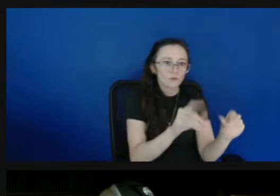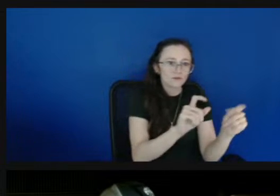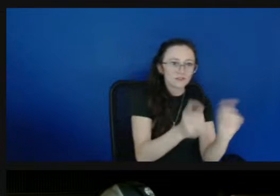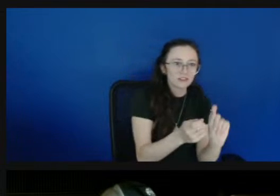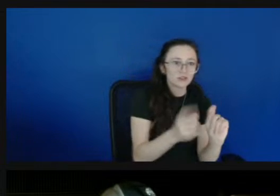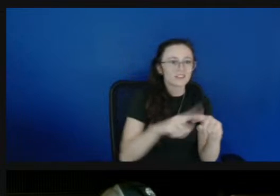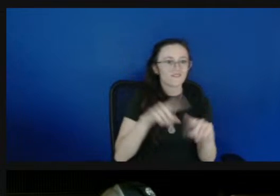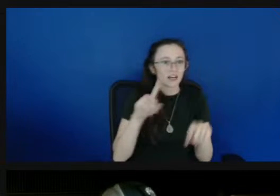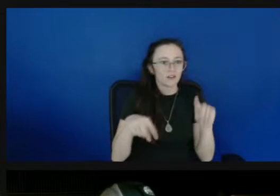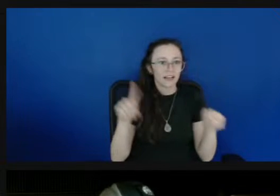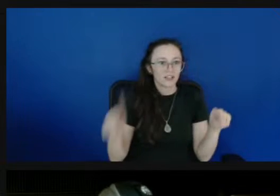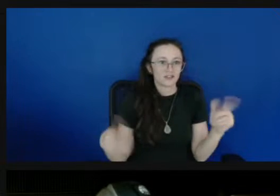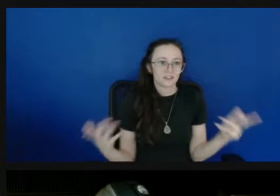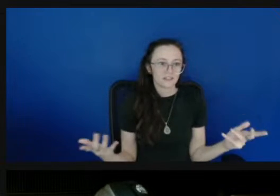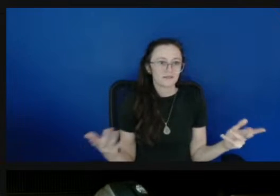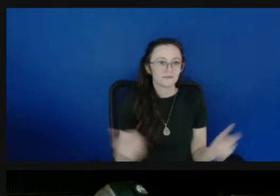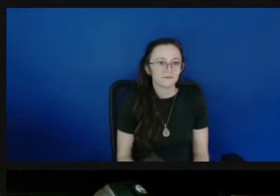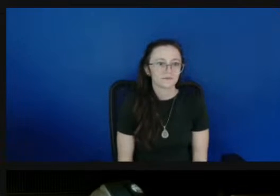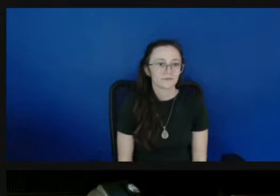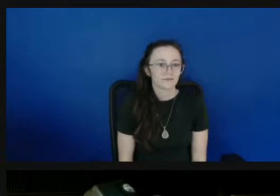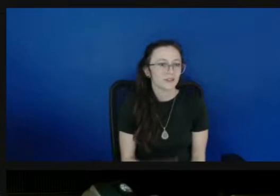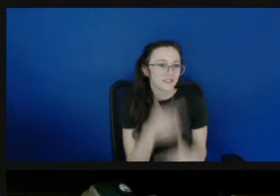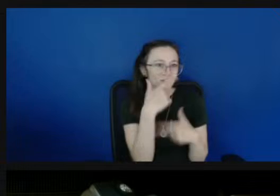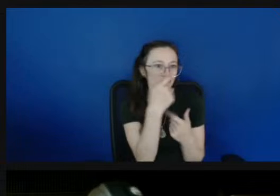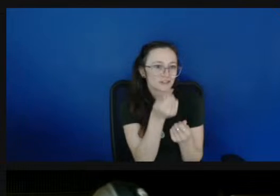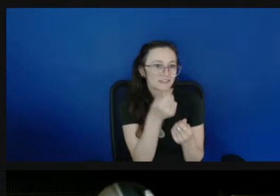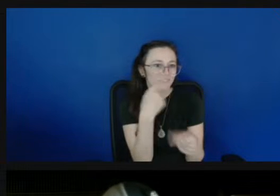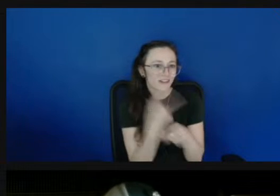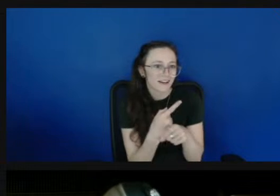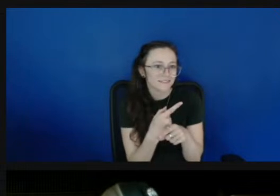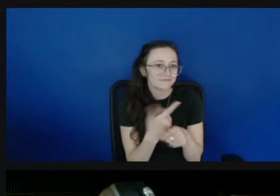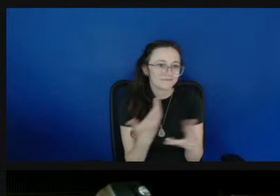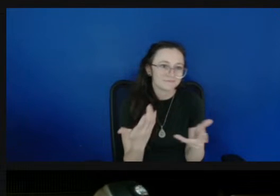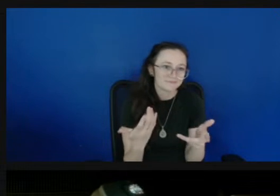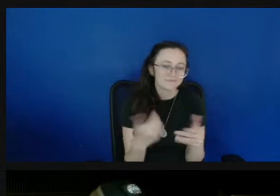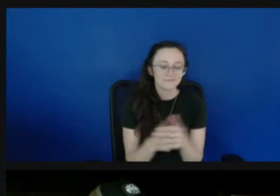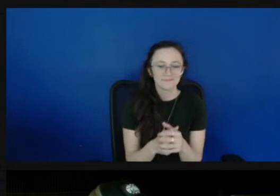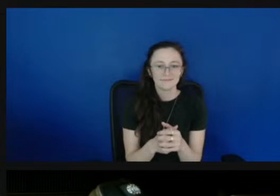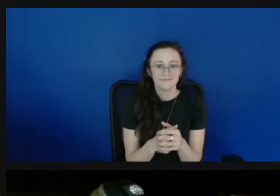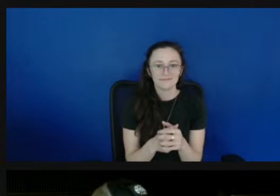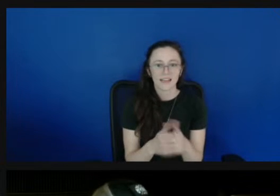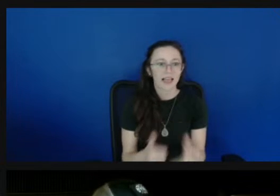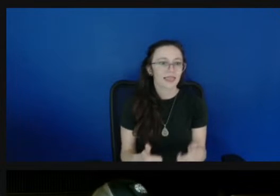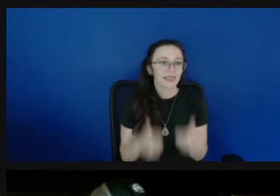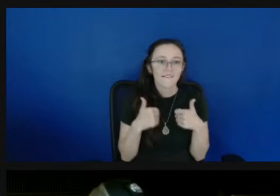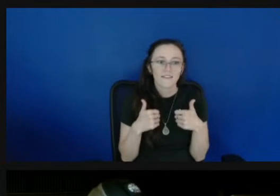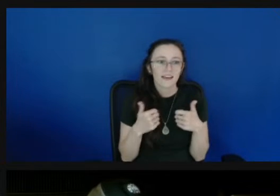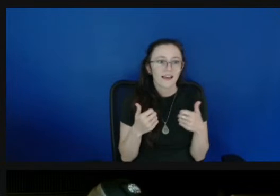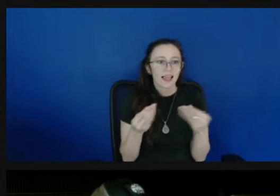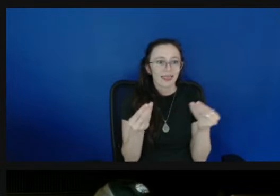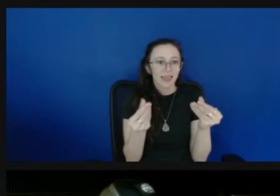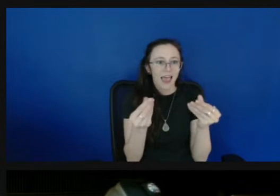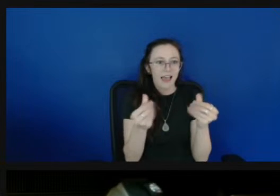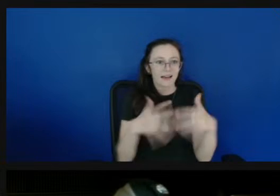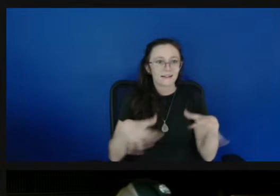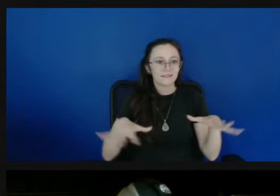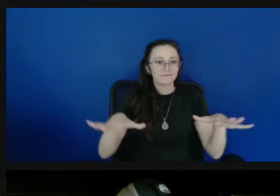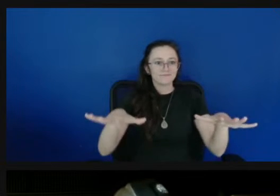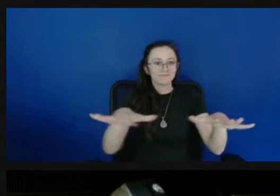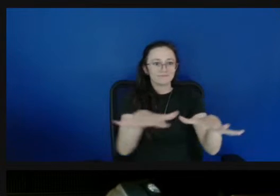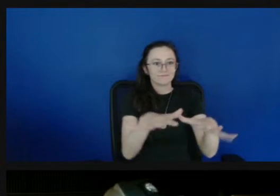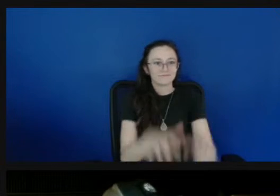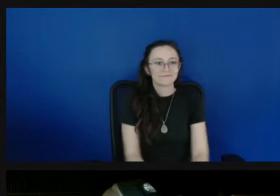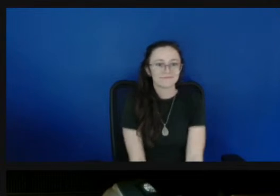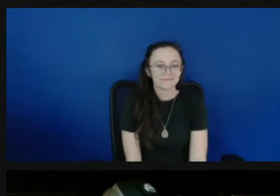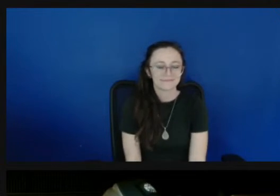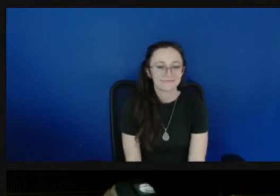it. Kind of interesting, right? Just the living landscape, kind of, so to speak.